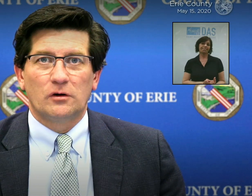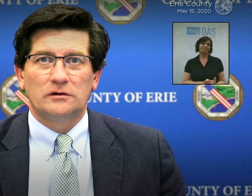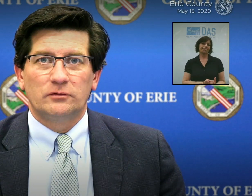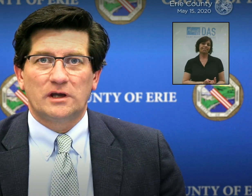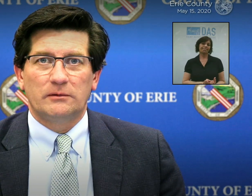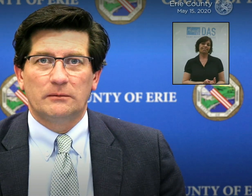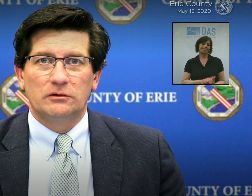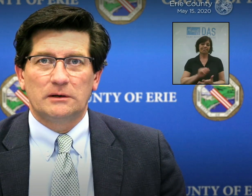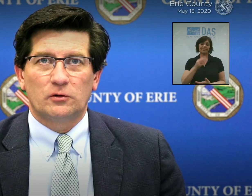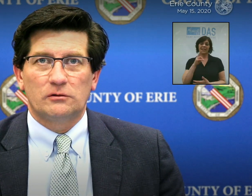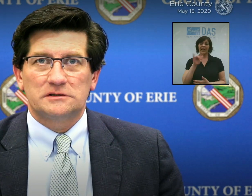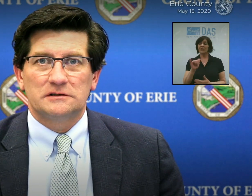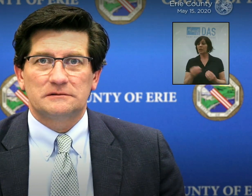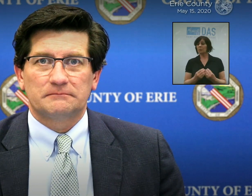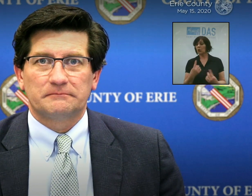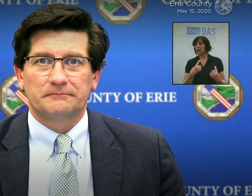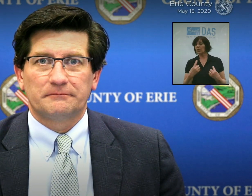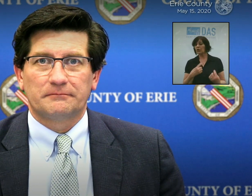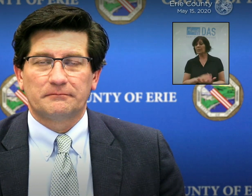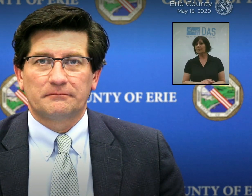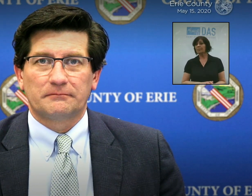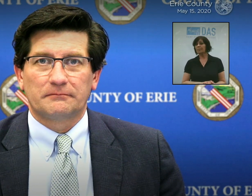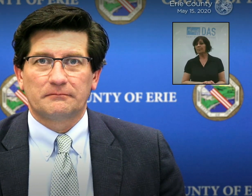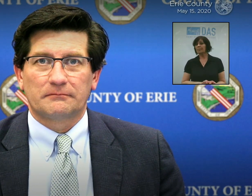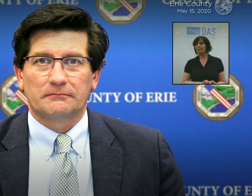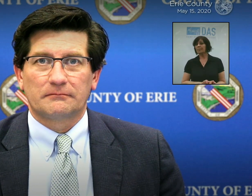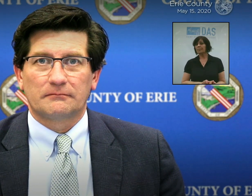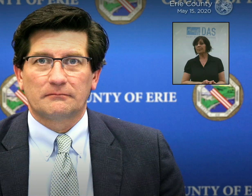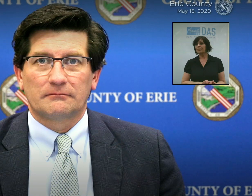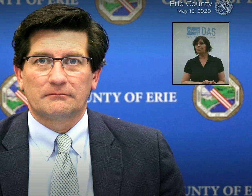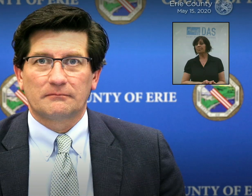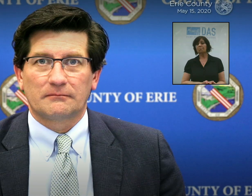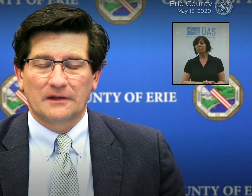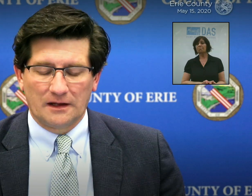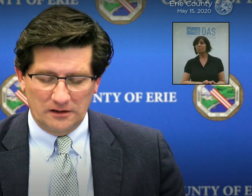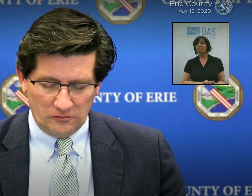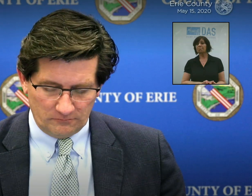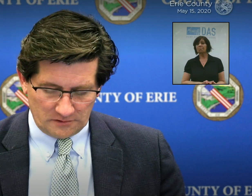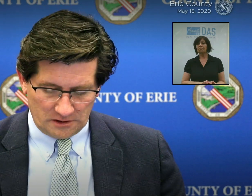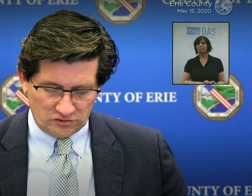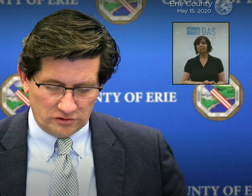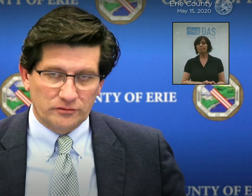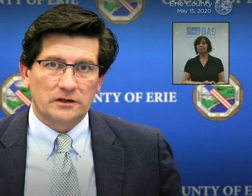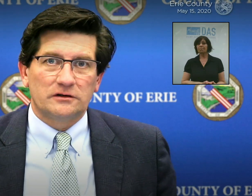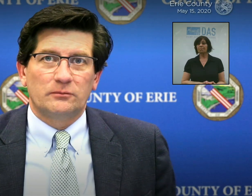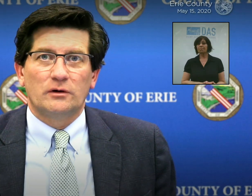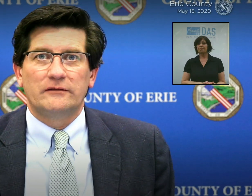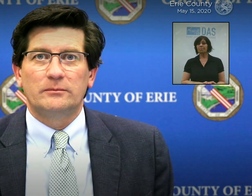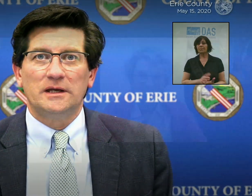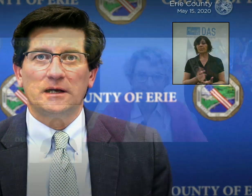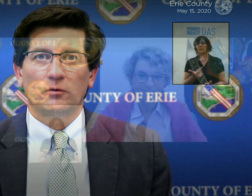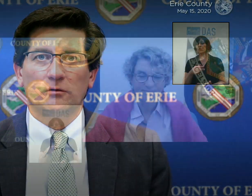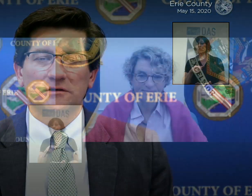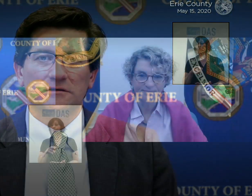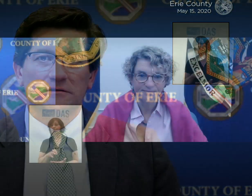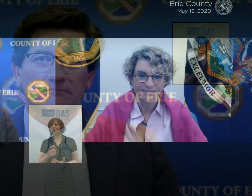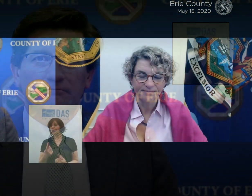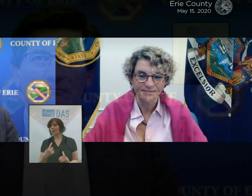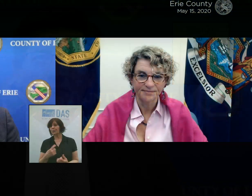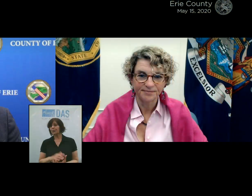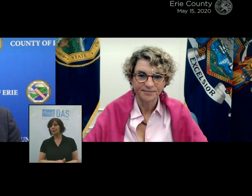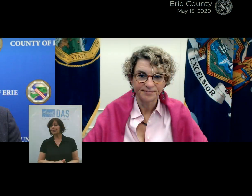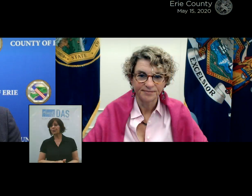Ashley Rowe, WKBW, any more questions? I'm all set. Thanks, Mark. Thank you. George Rickard, WIVB, any more